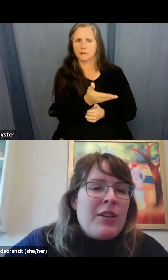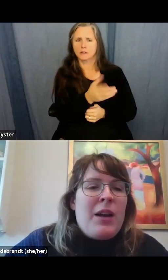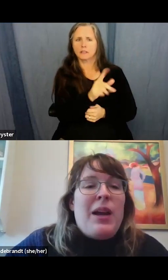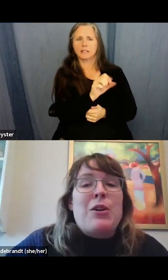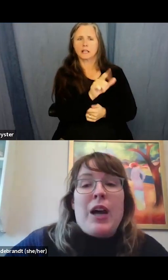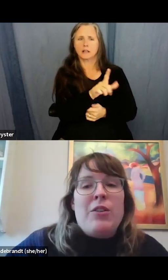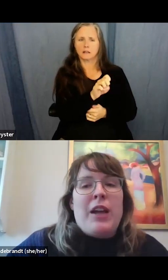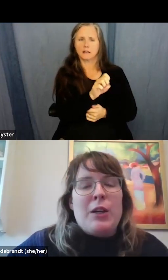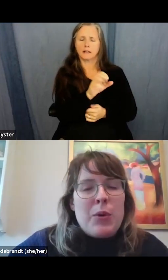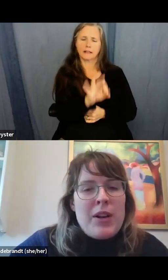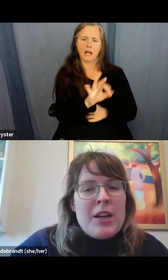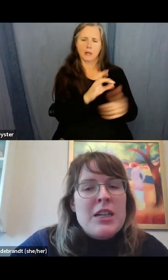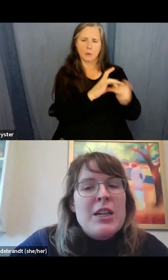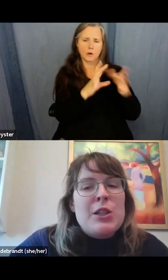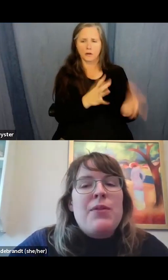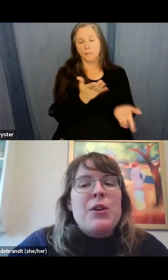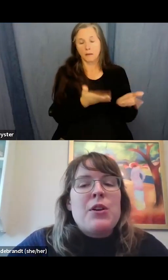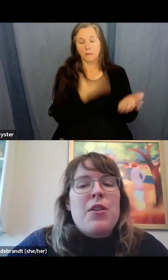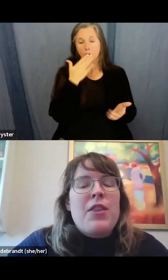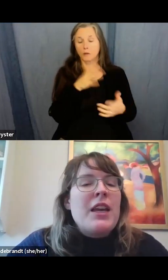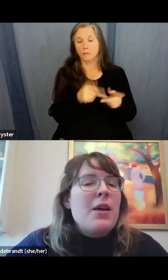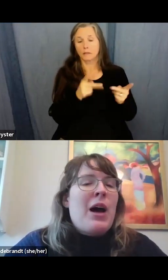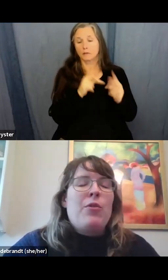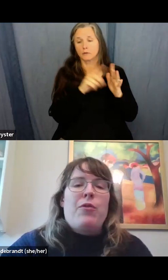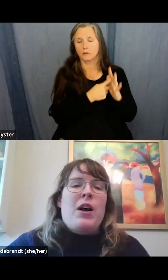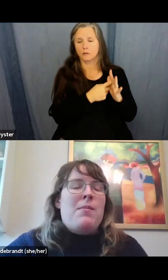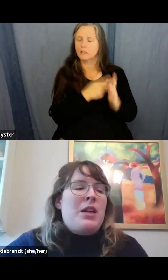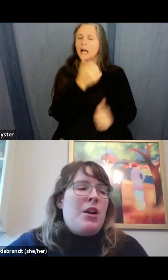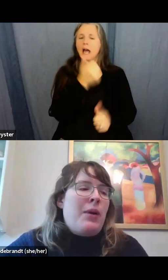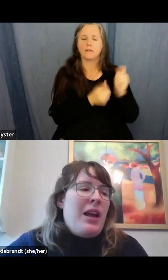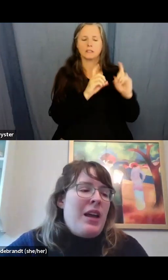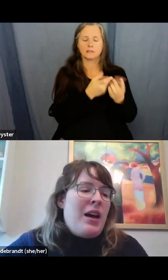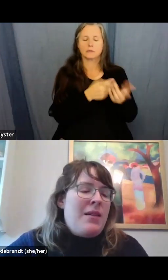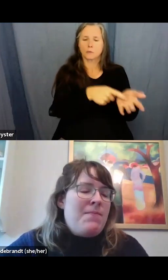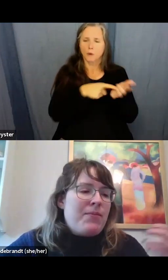Under Title IX, we have our Title IX coordinator. So if you're thinking about from,